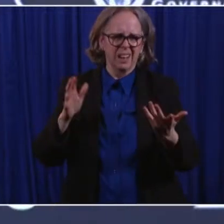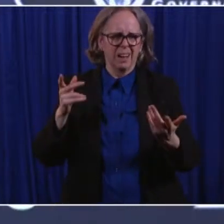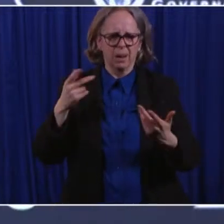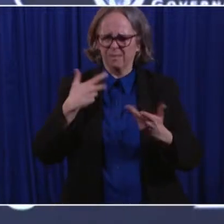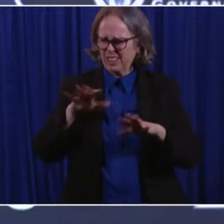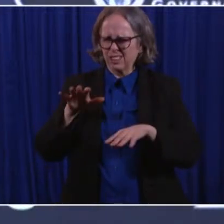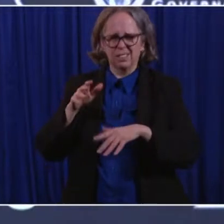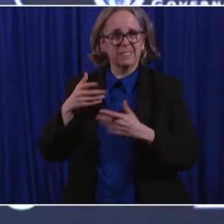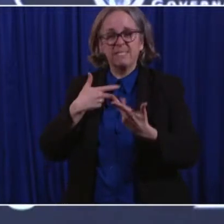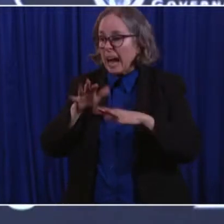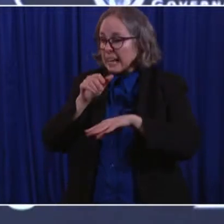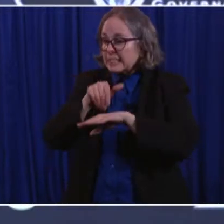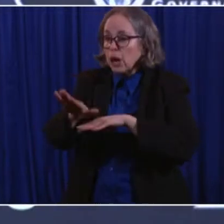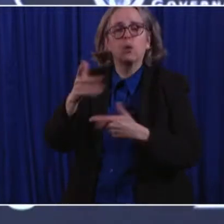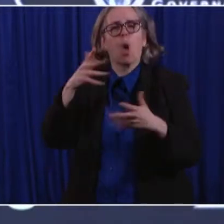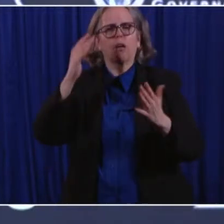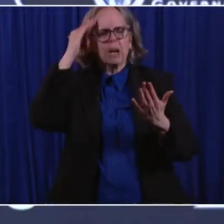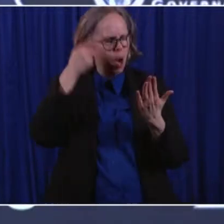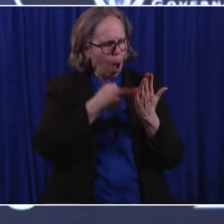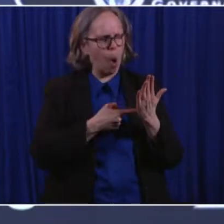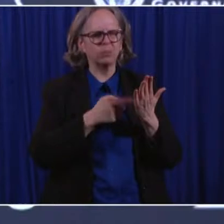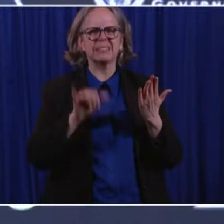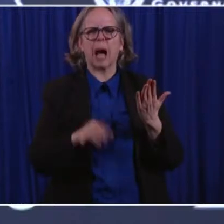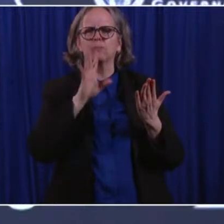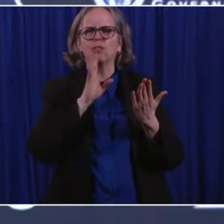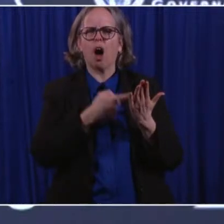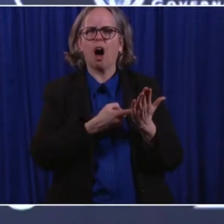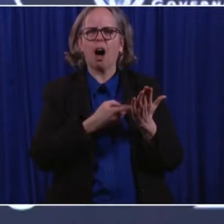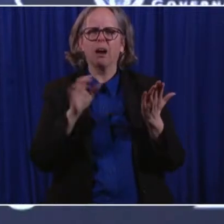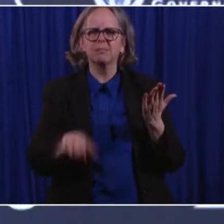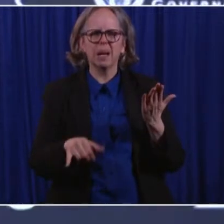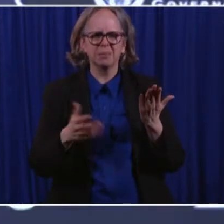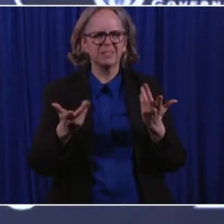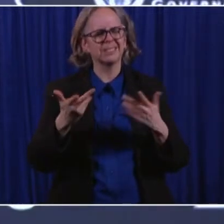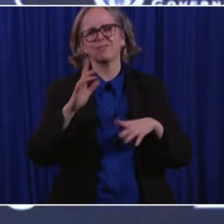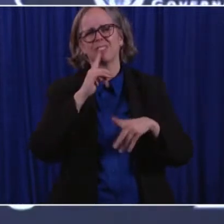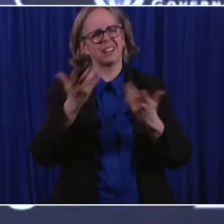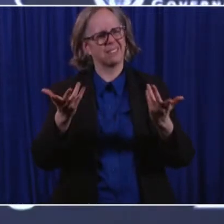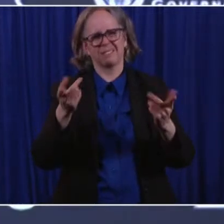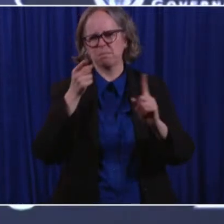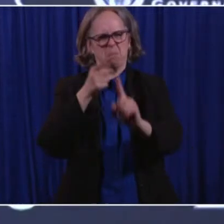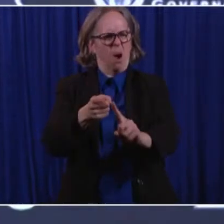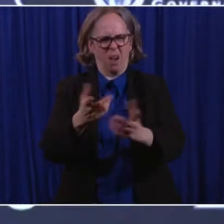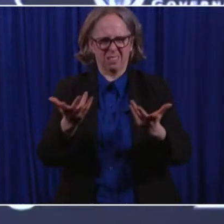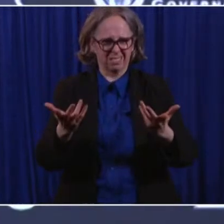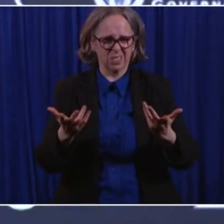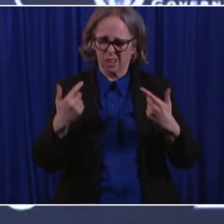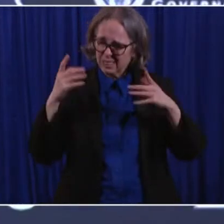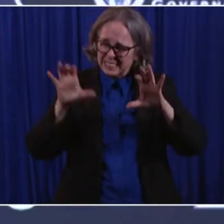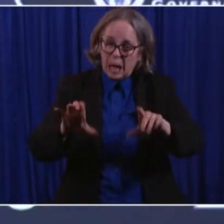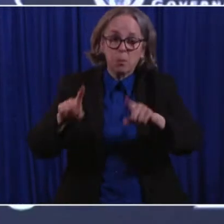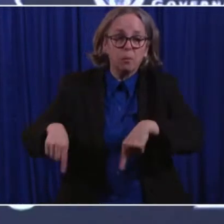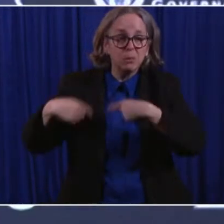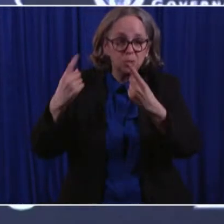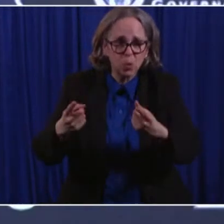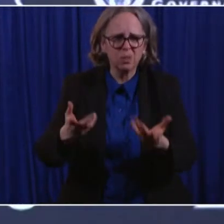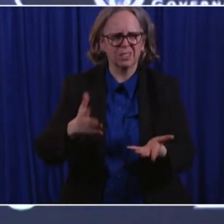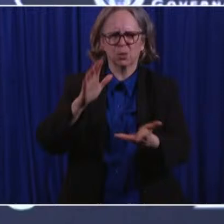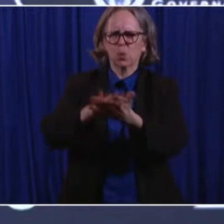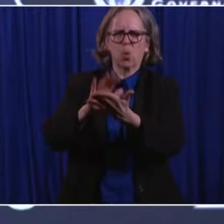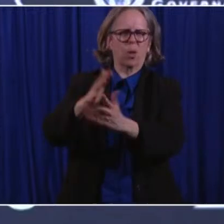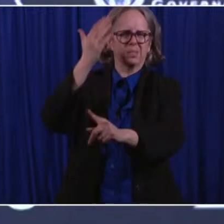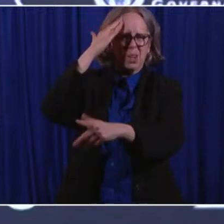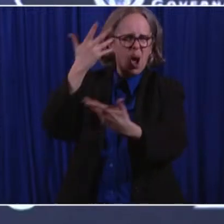the basic principles. We're just going to tell them, do the basic principles that you've been doing. And schools know how to do it. They've done a good